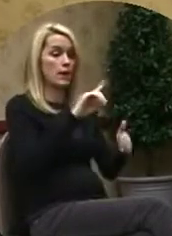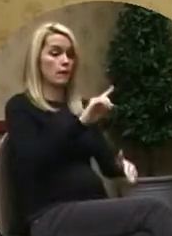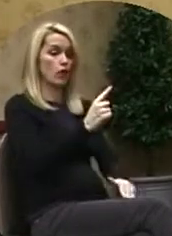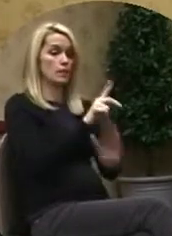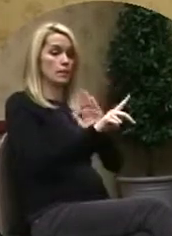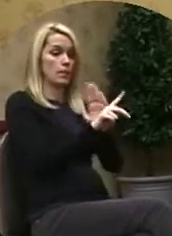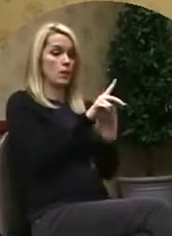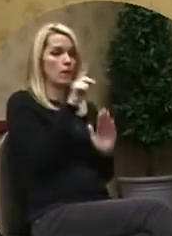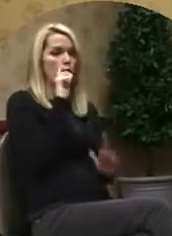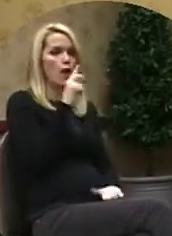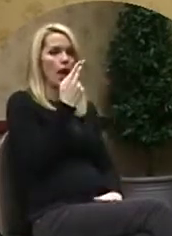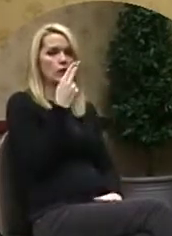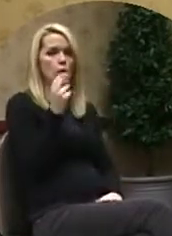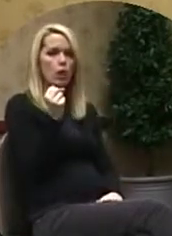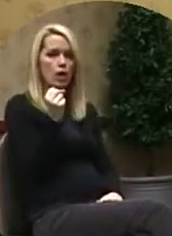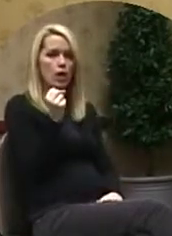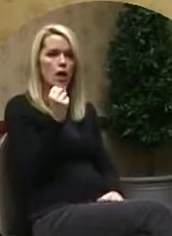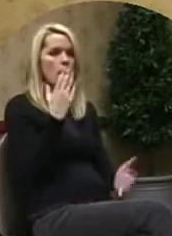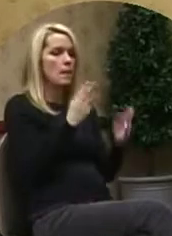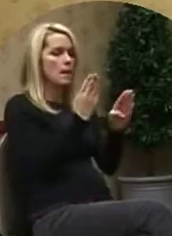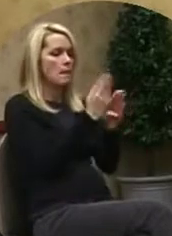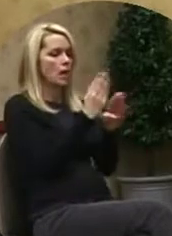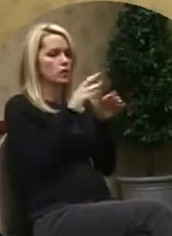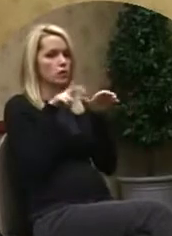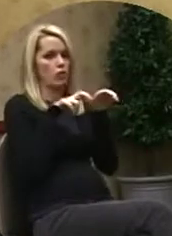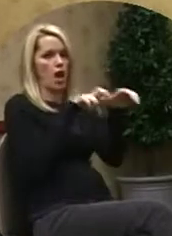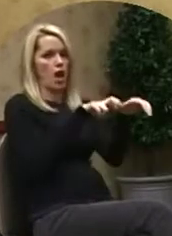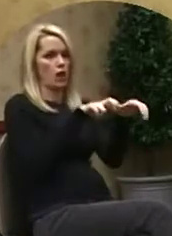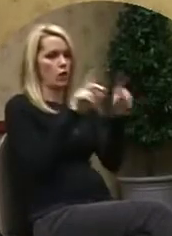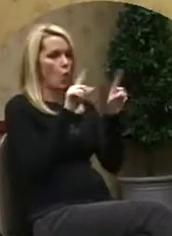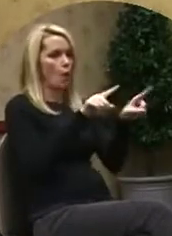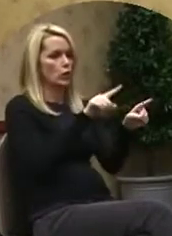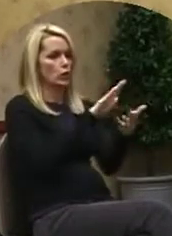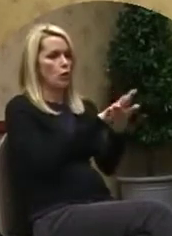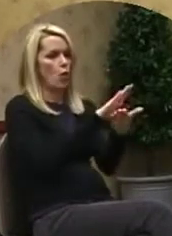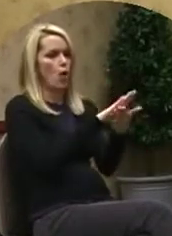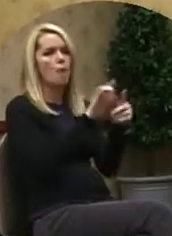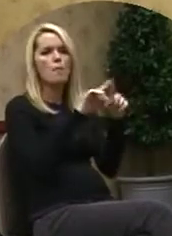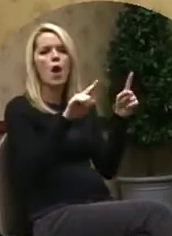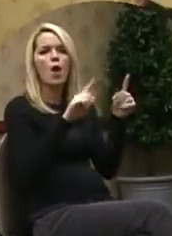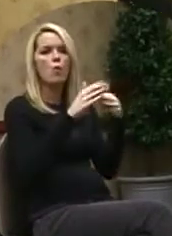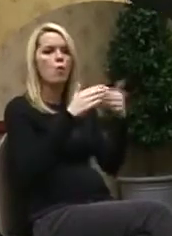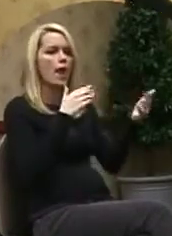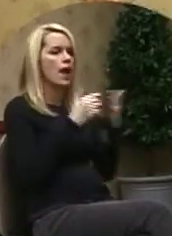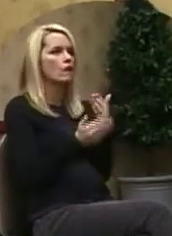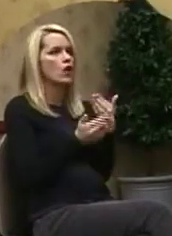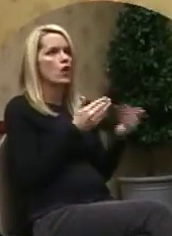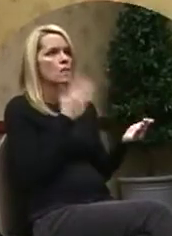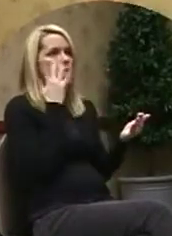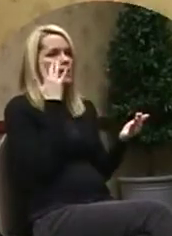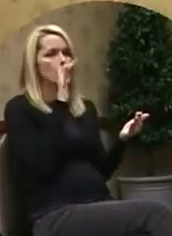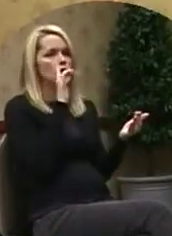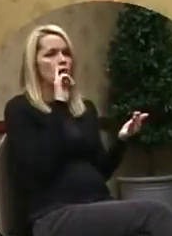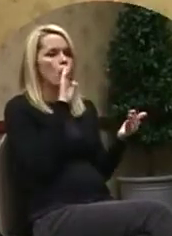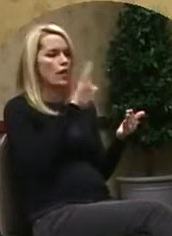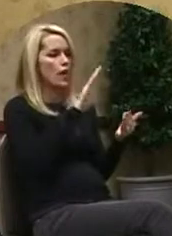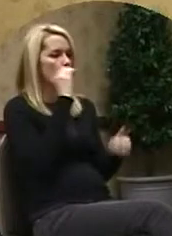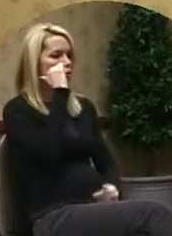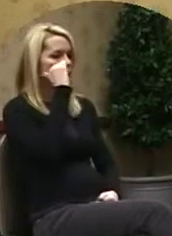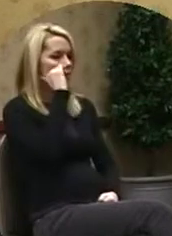high school, or we may start with the bus ride. But we want to start with whatever makes sense in their routines for